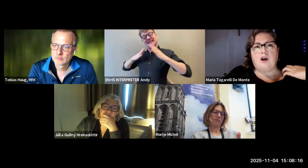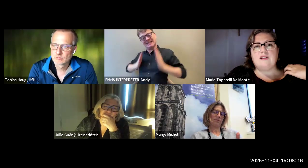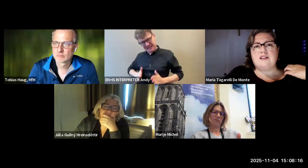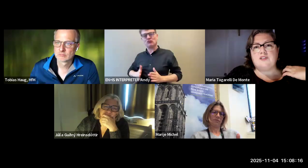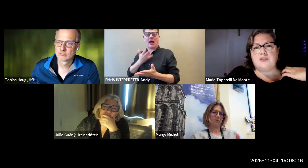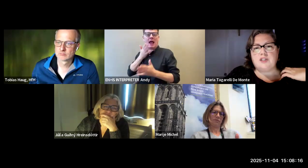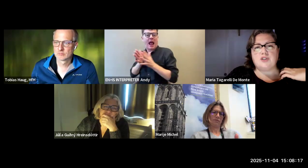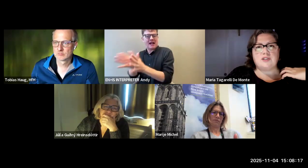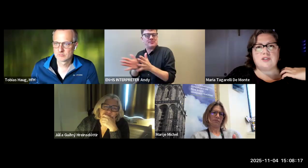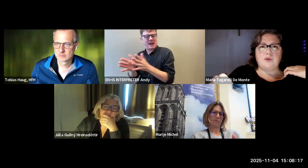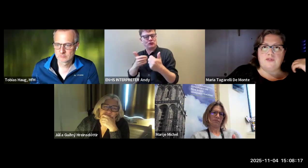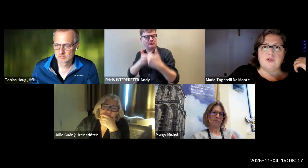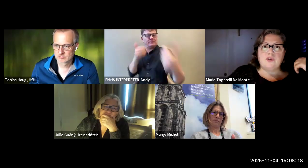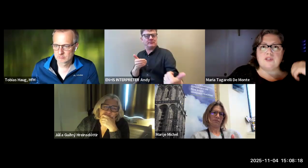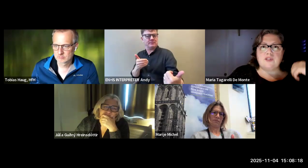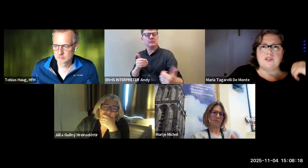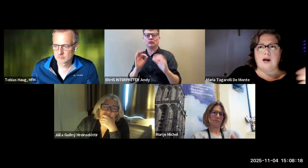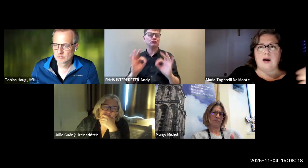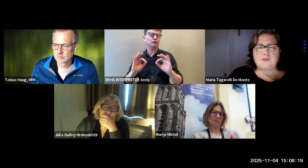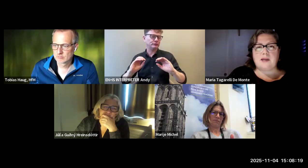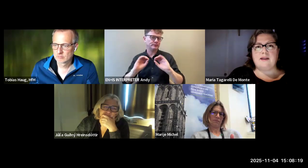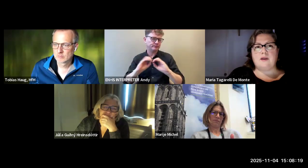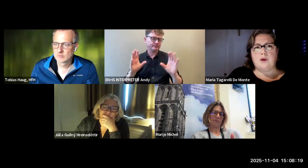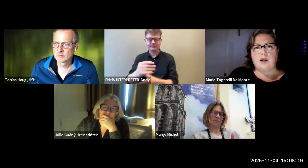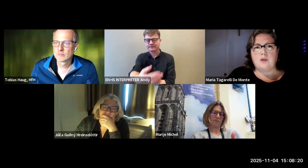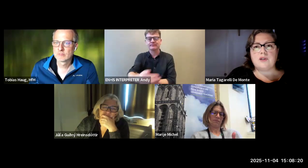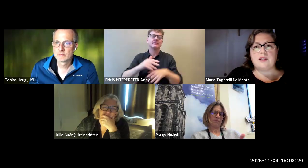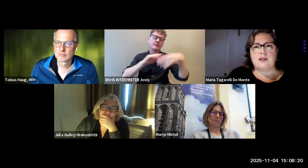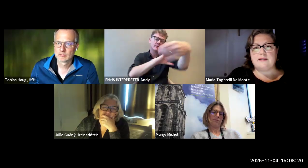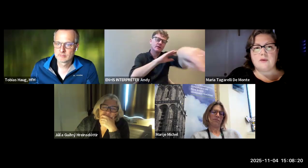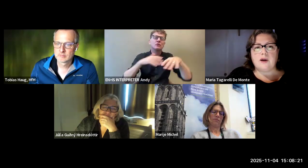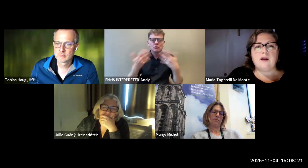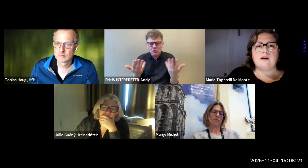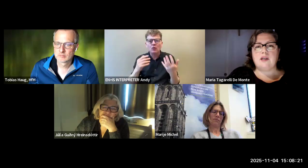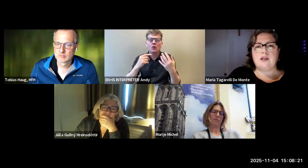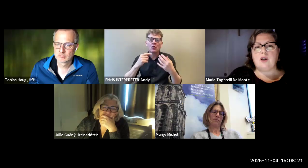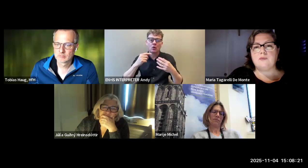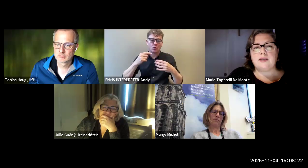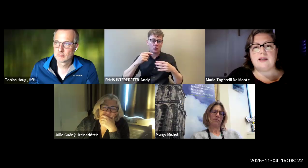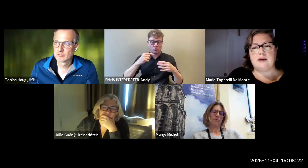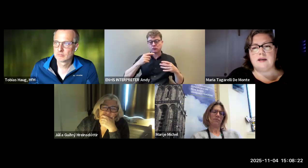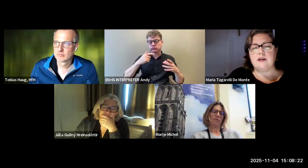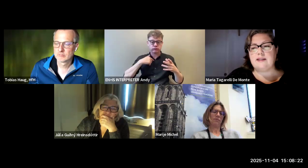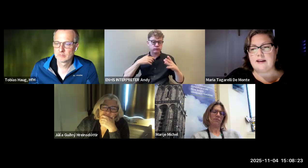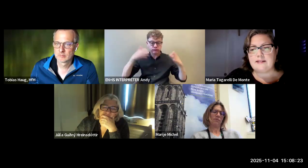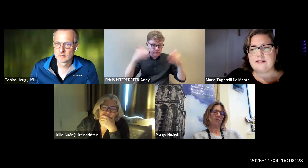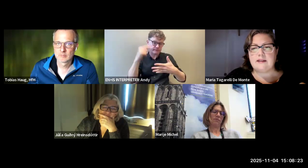of course, all these features that we focus on while explaining, while working, etc., can also